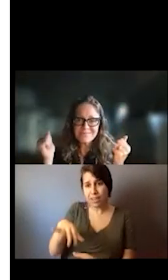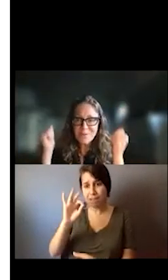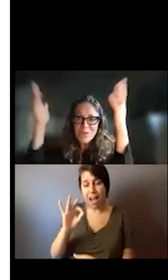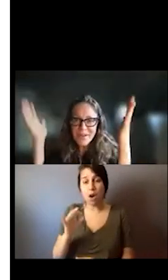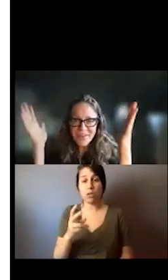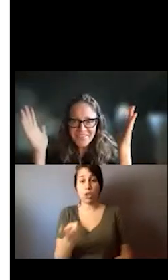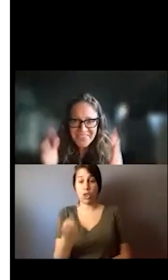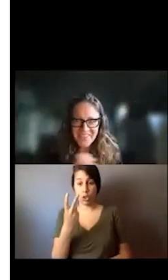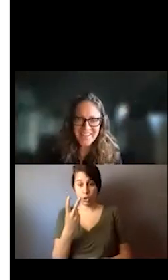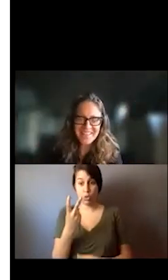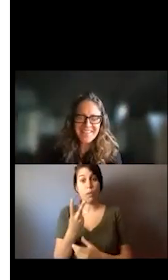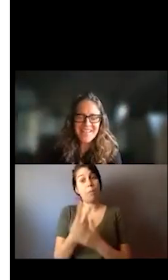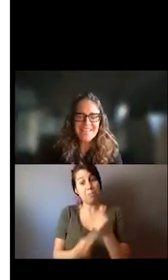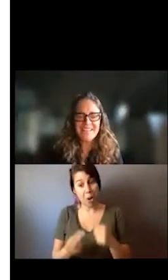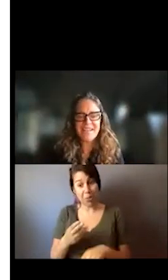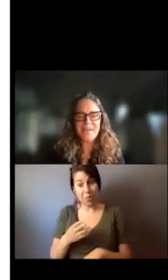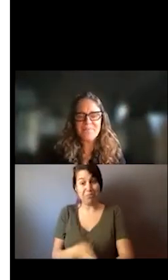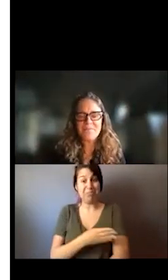arms both got better.